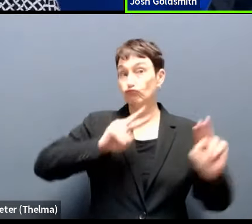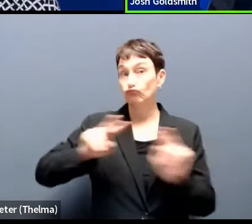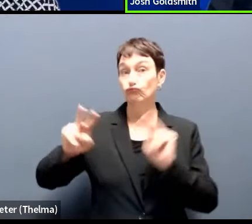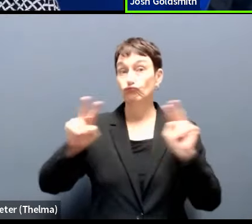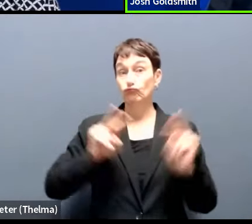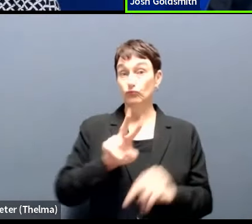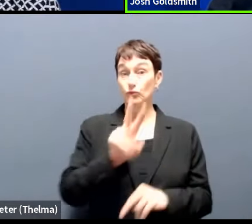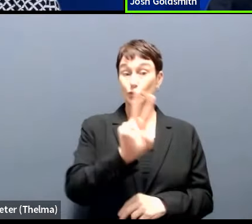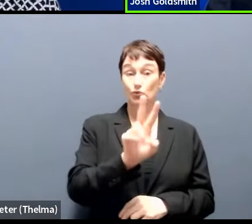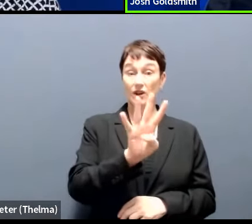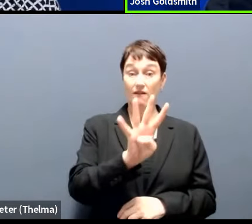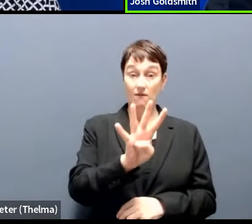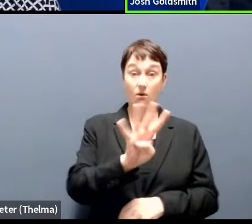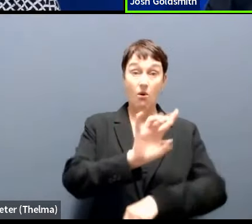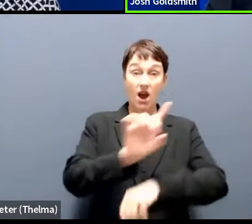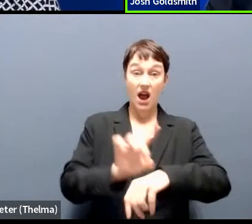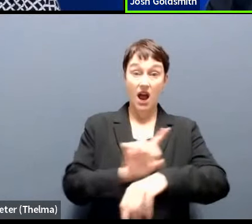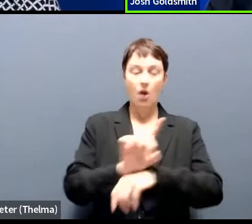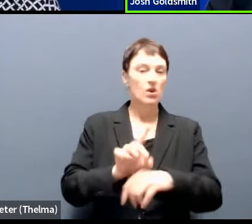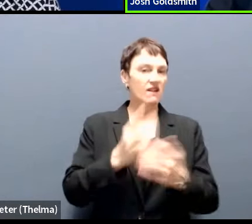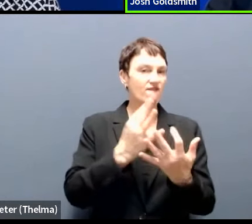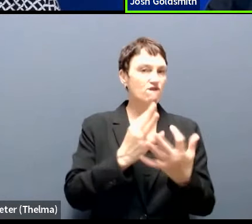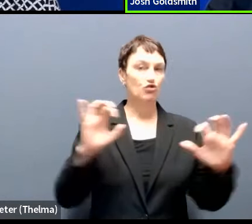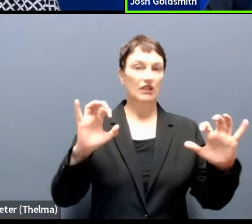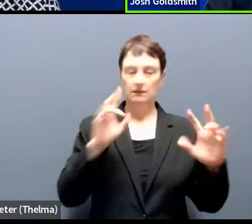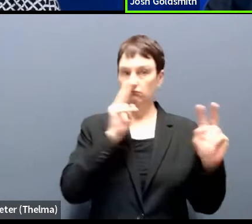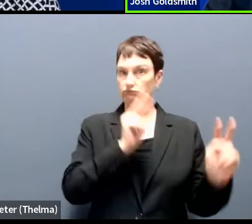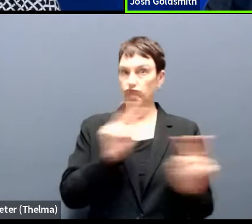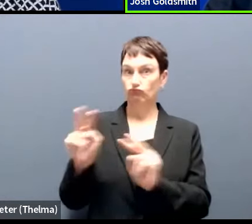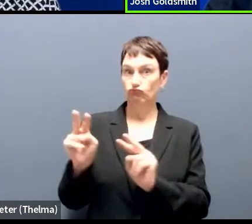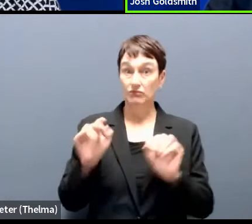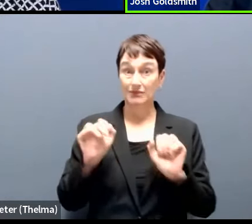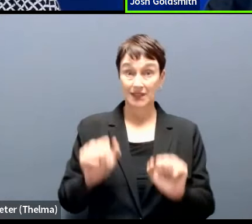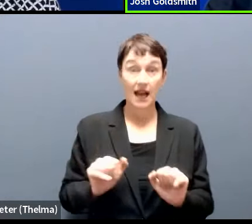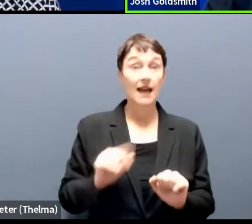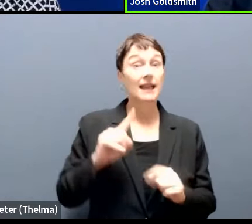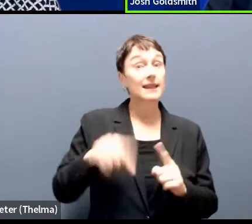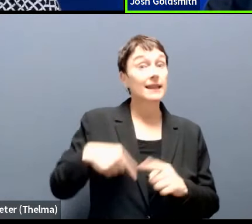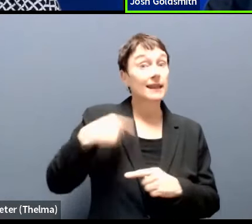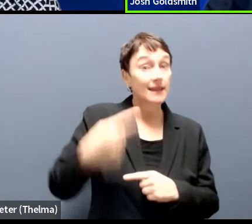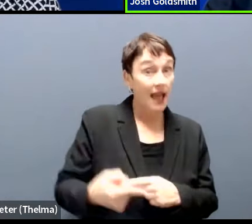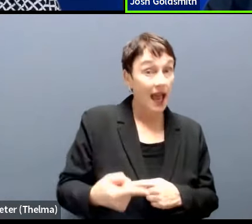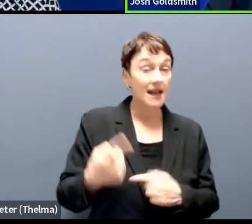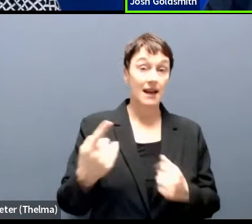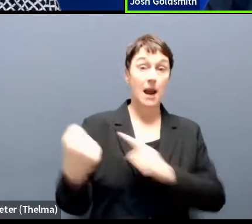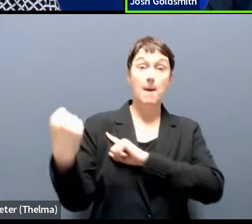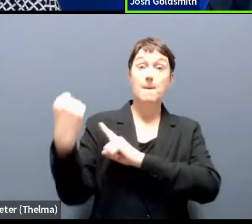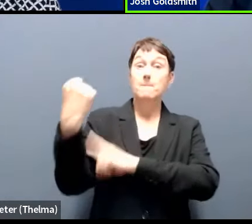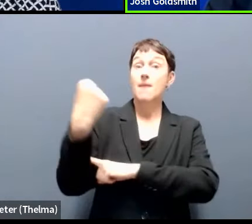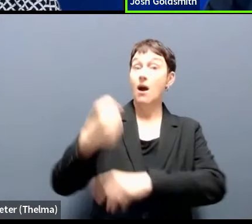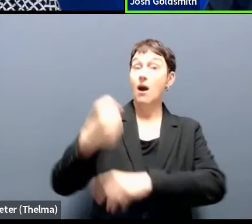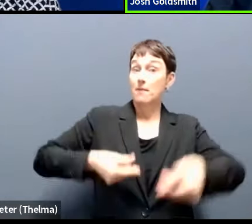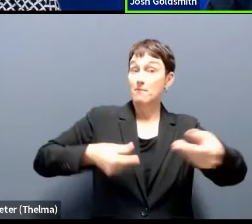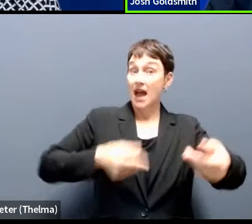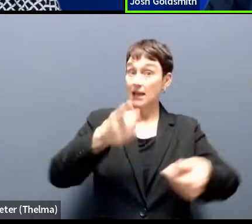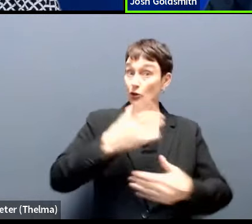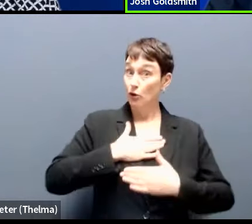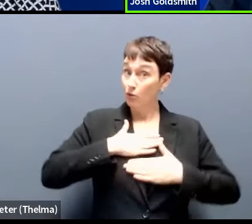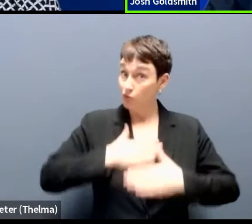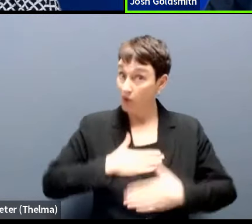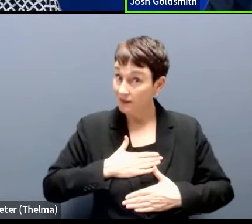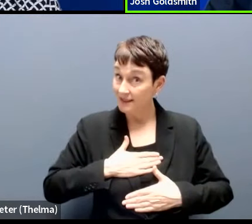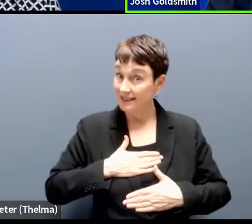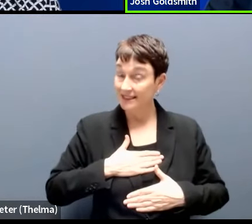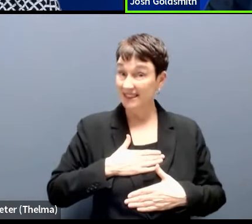get them in the Power Pack. And last little reminder, if you would like to pick up a Power Pack before the price increases